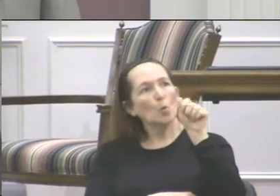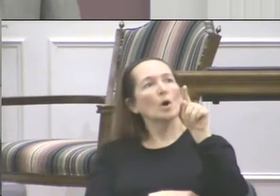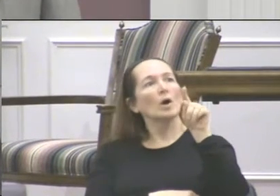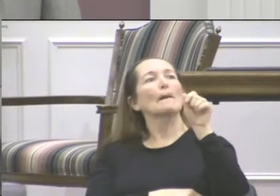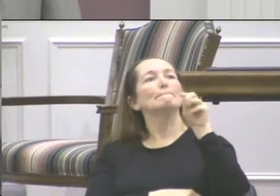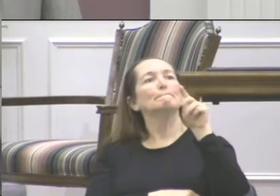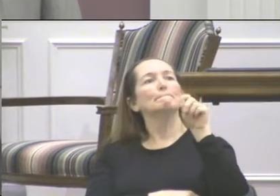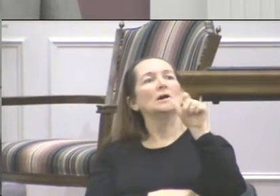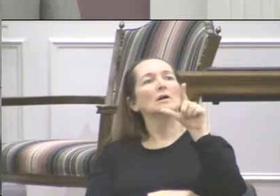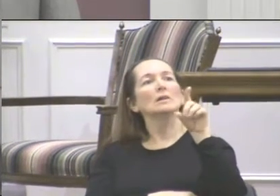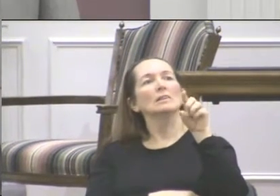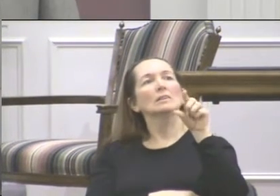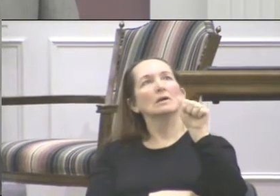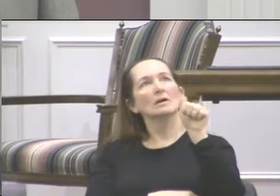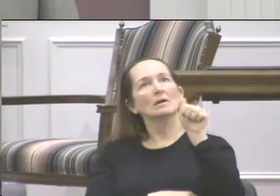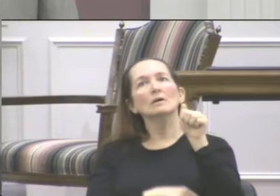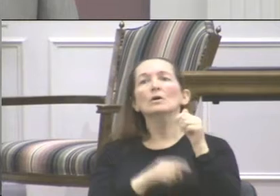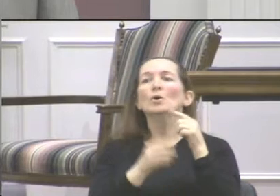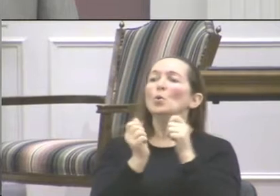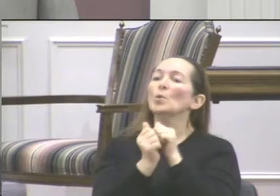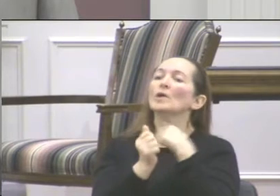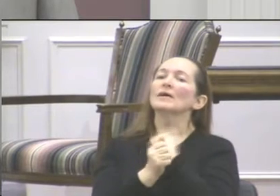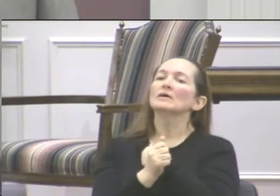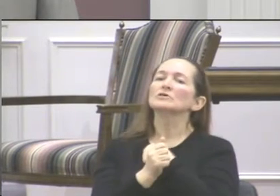Don't look, listen.